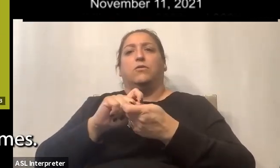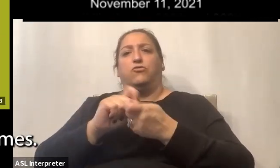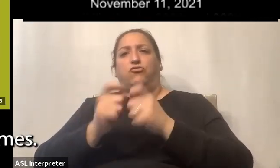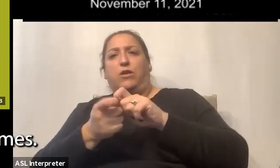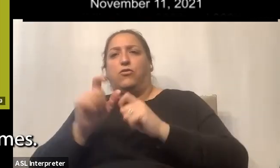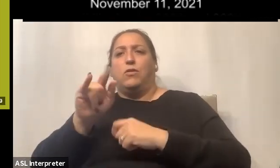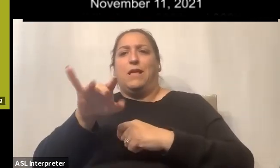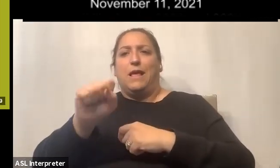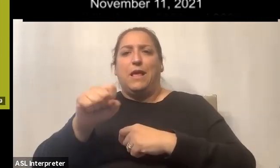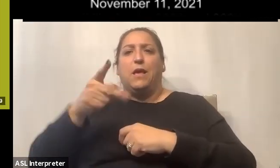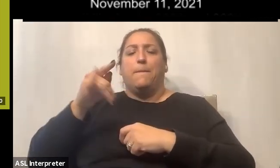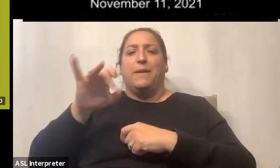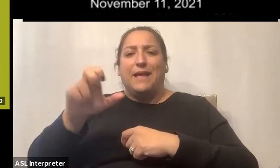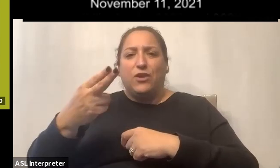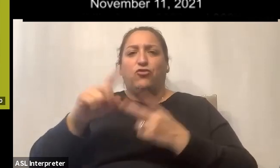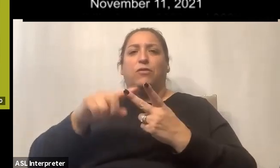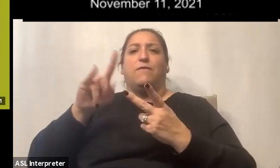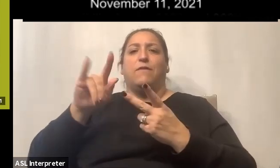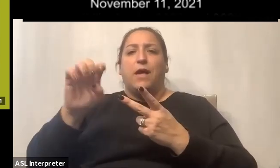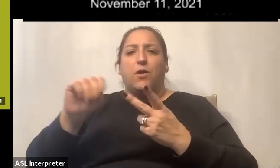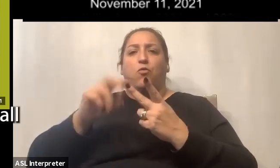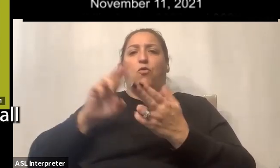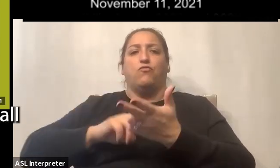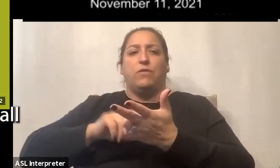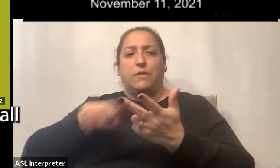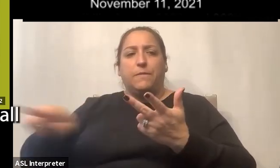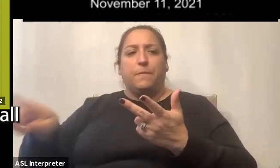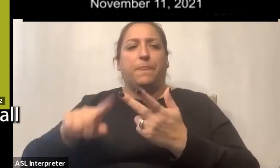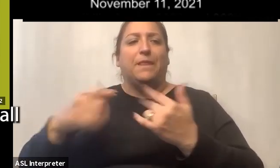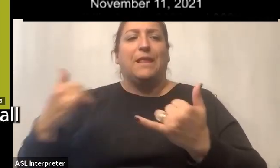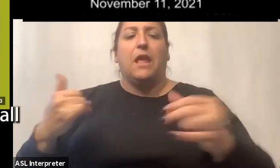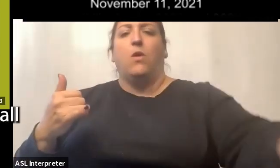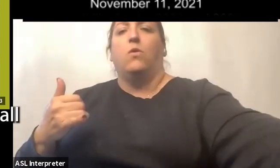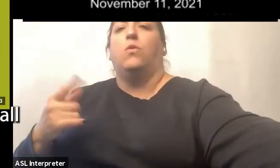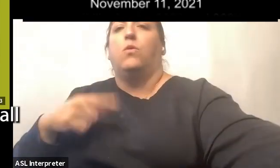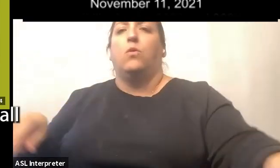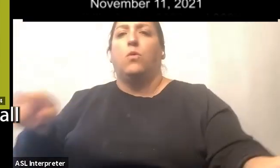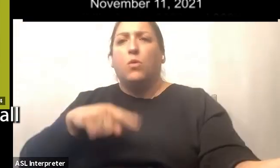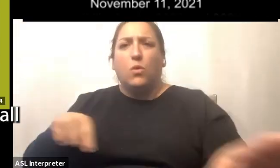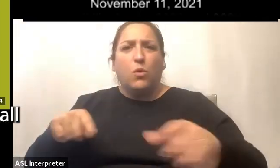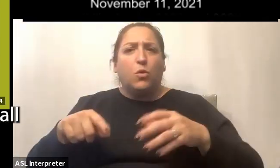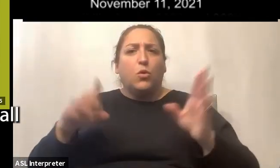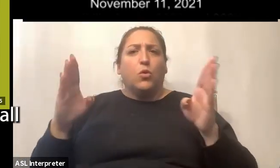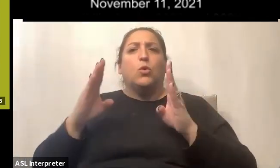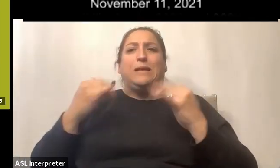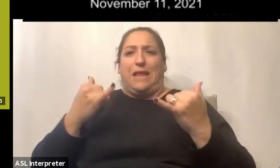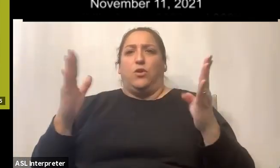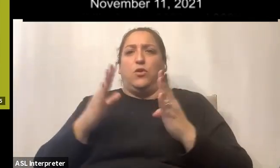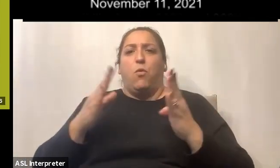pitches, volumes, or rhythm. I'll now be playing a small audio